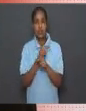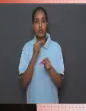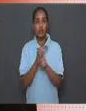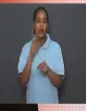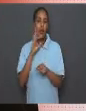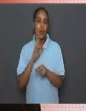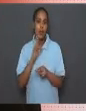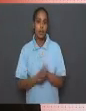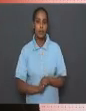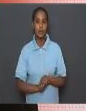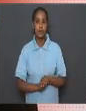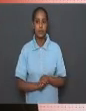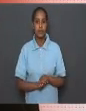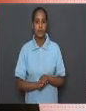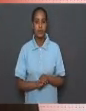natural rubber.